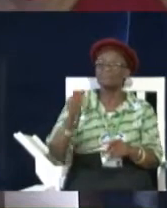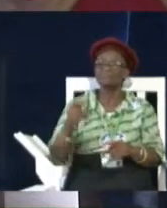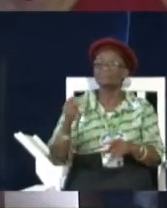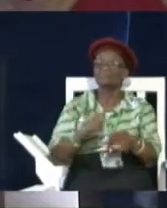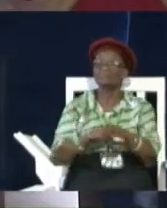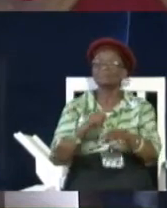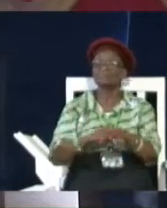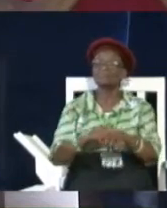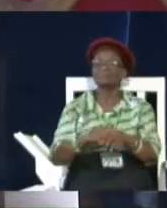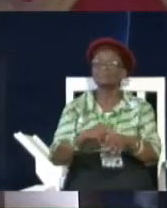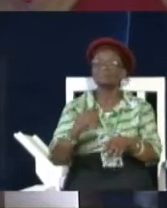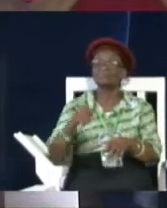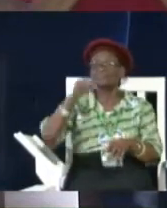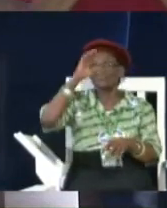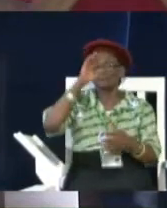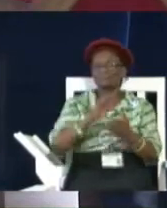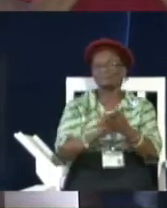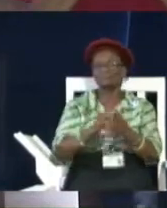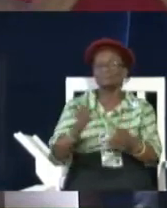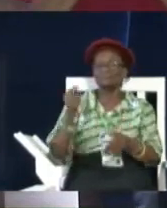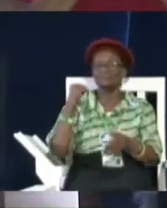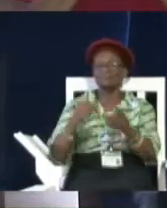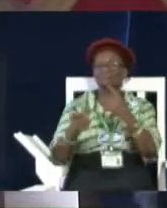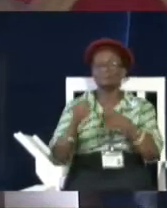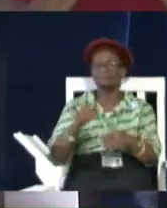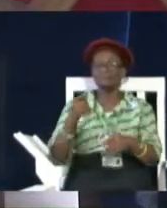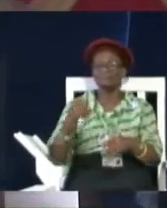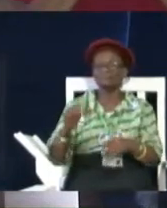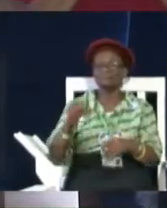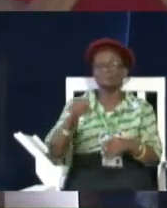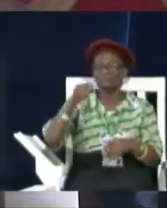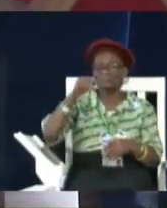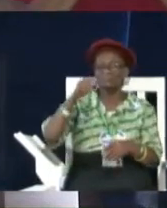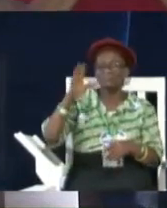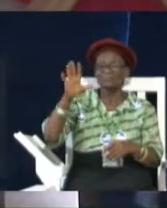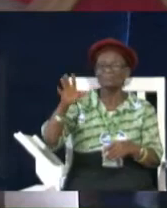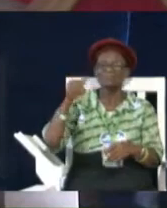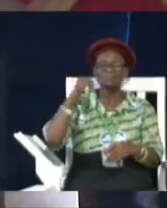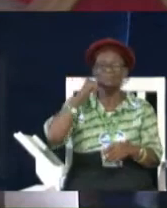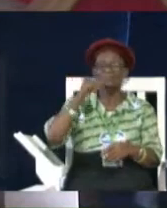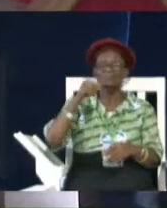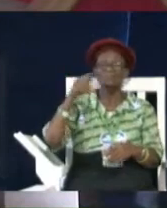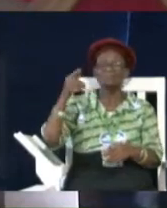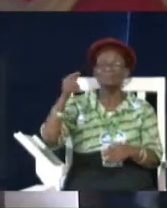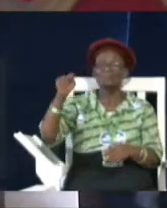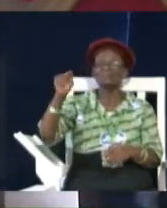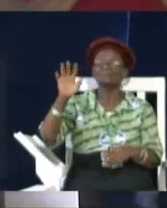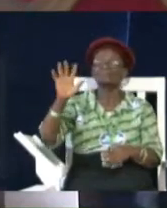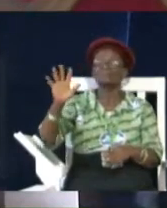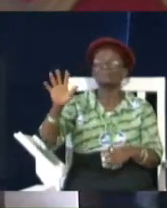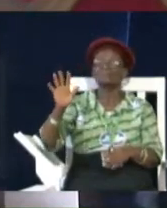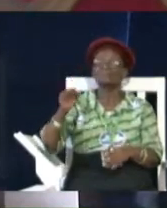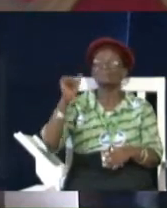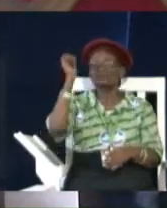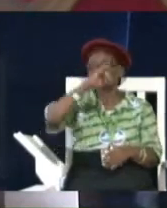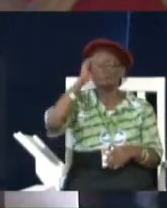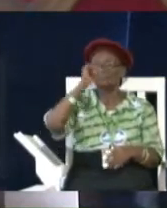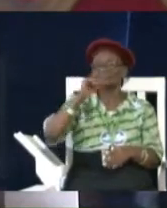foolish ones discovered that the oil was gone in their lamps. And while they went to buy, before they